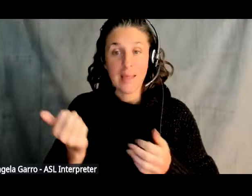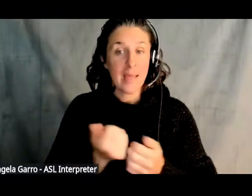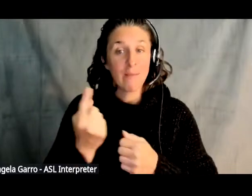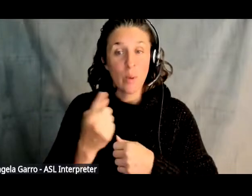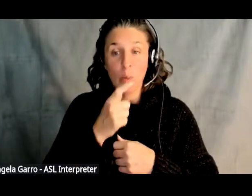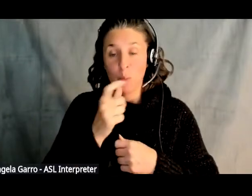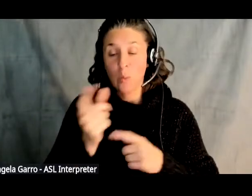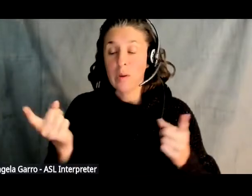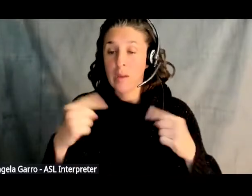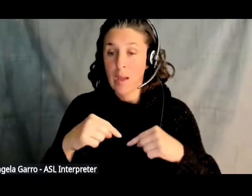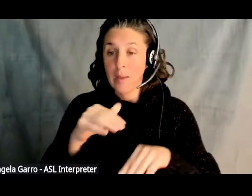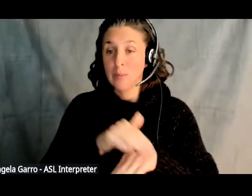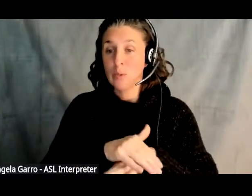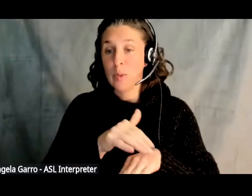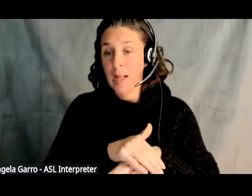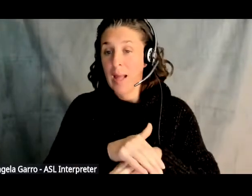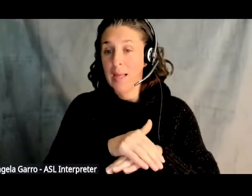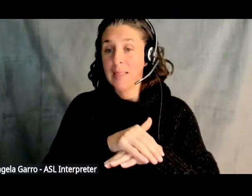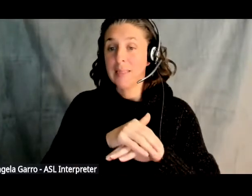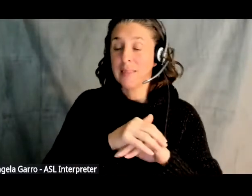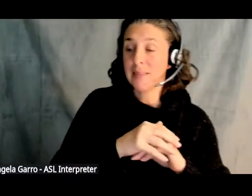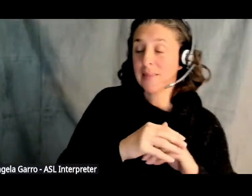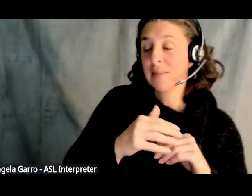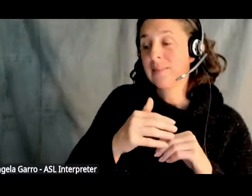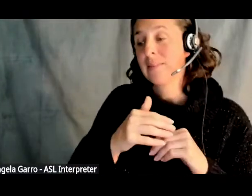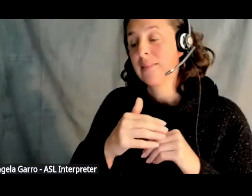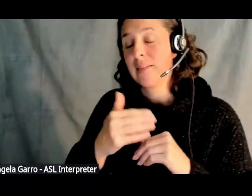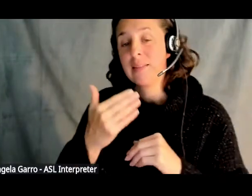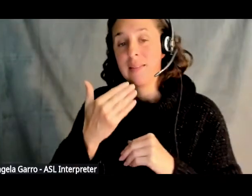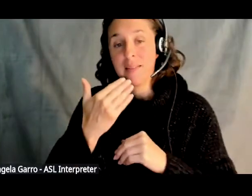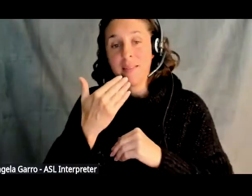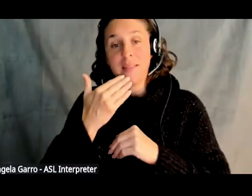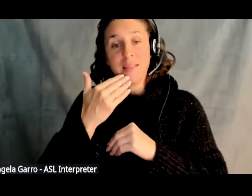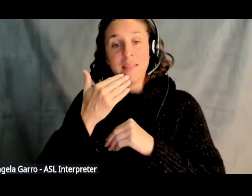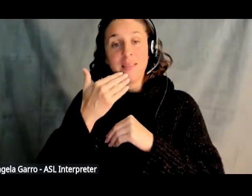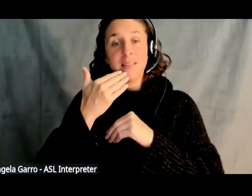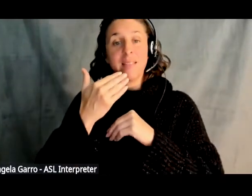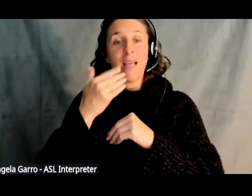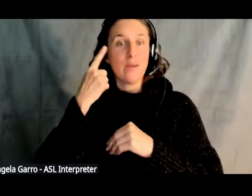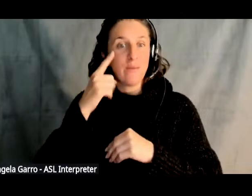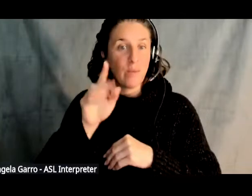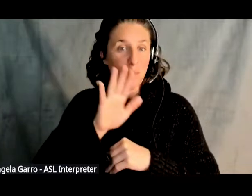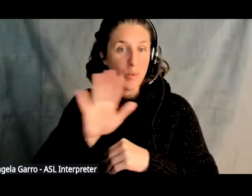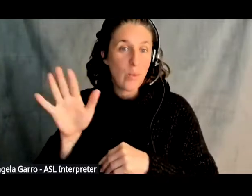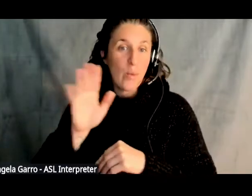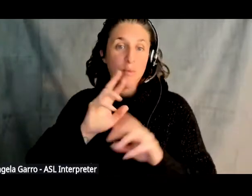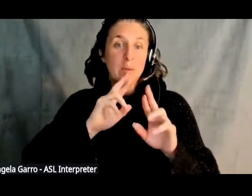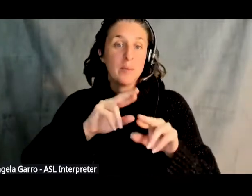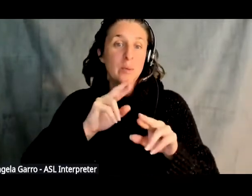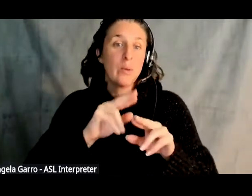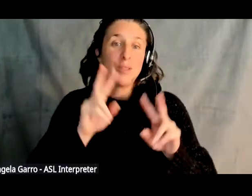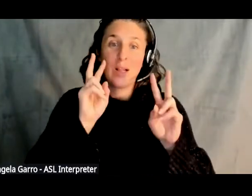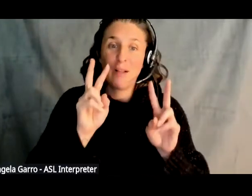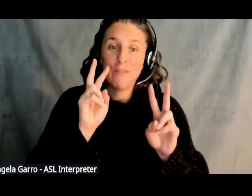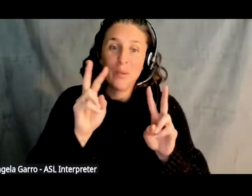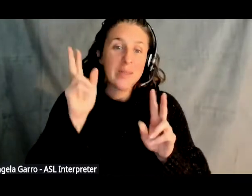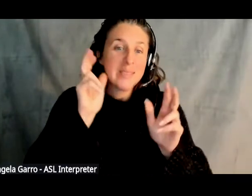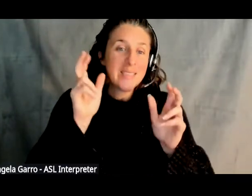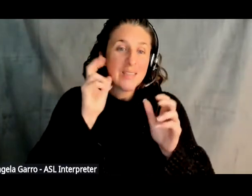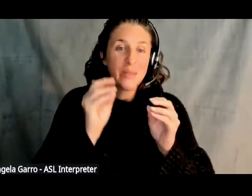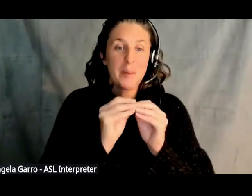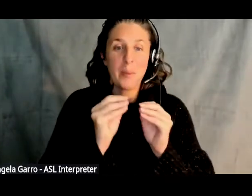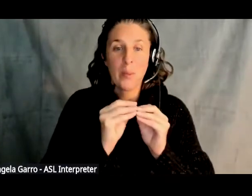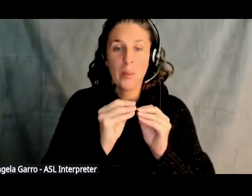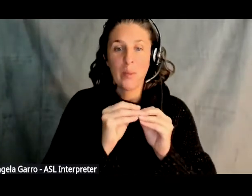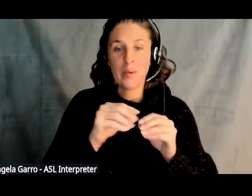came here tonight. Thank you for your reports, and look forward to hearing more